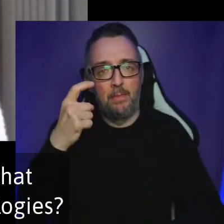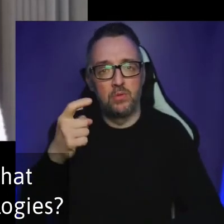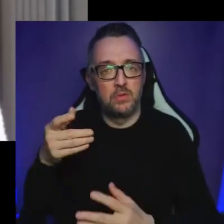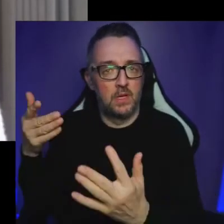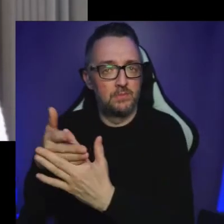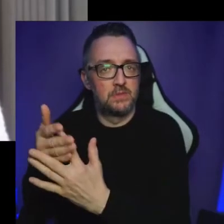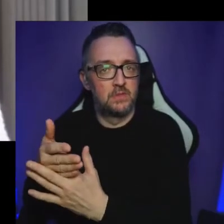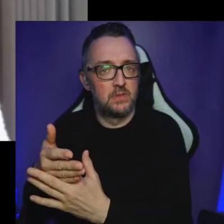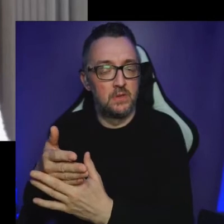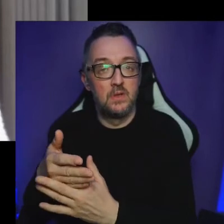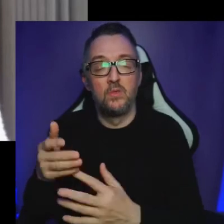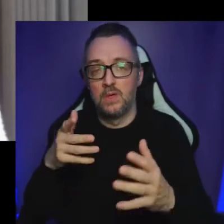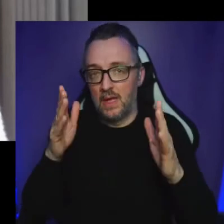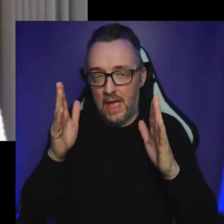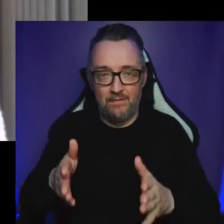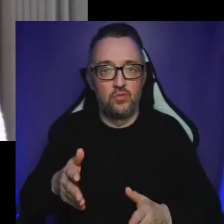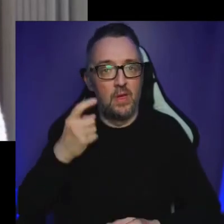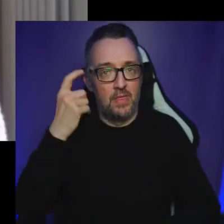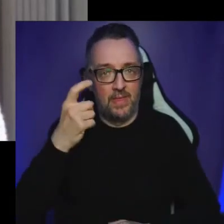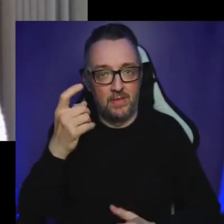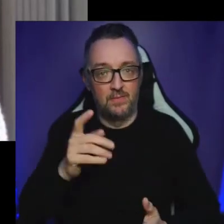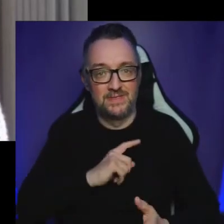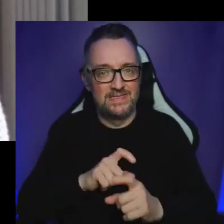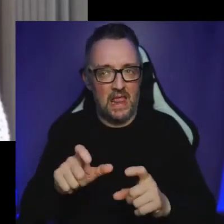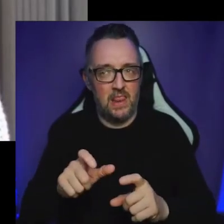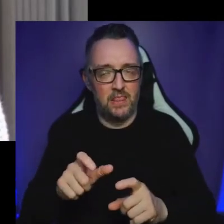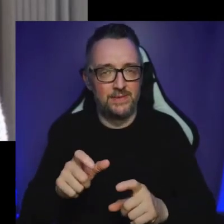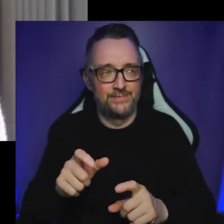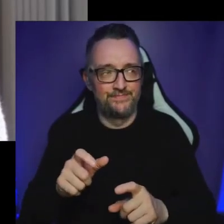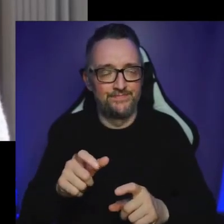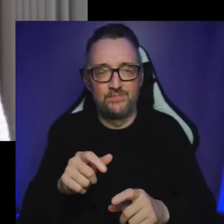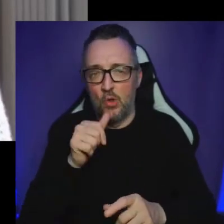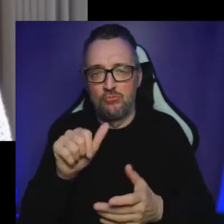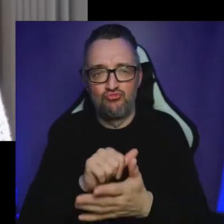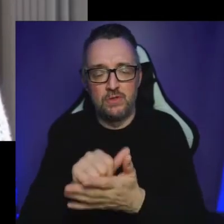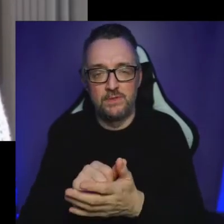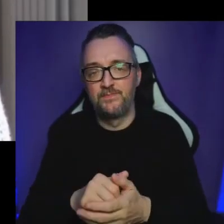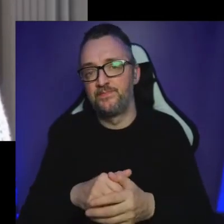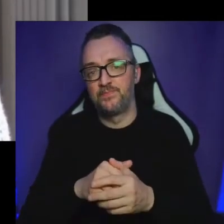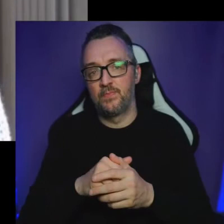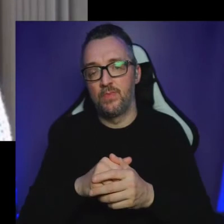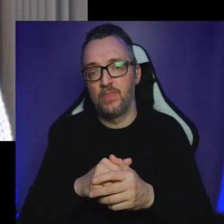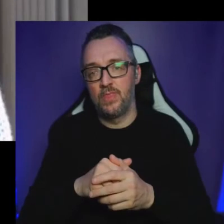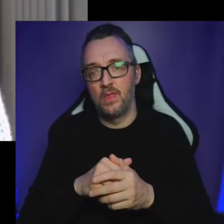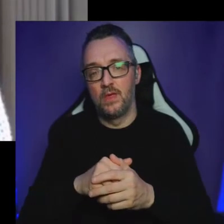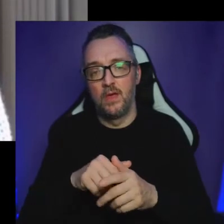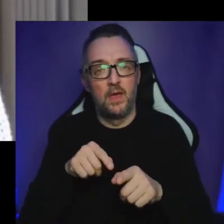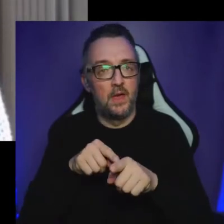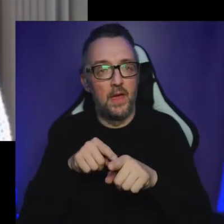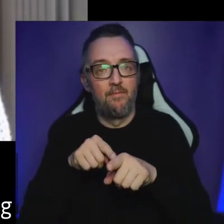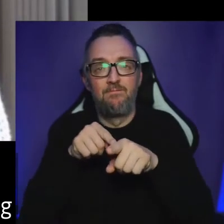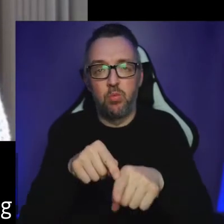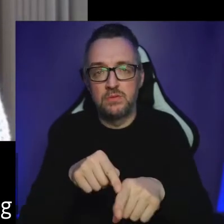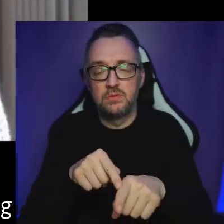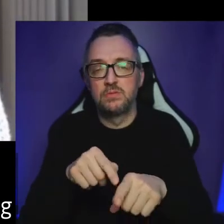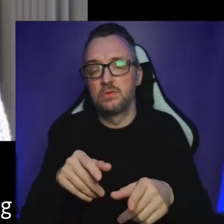technologies? We're still quite immature in that one. I think enforcement is another part of that.